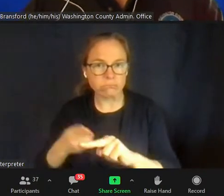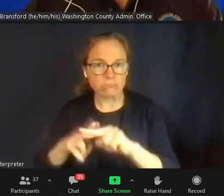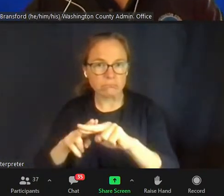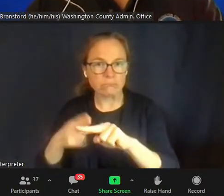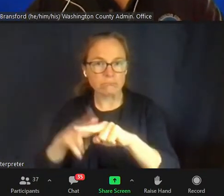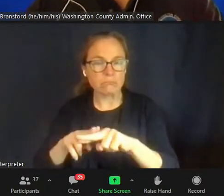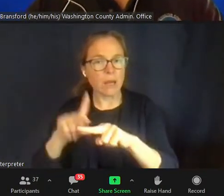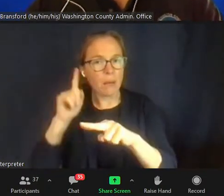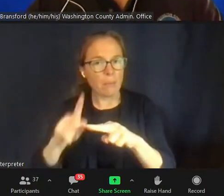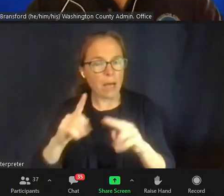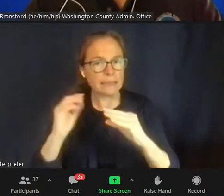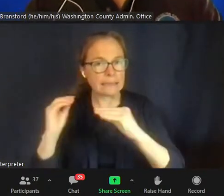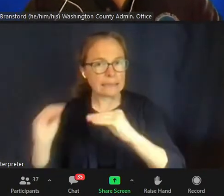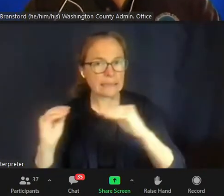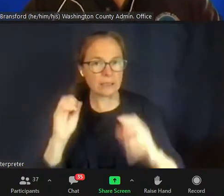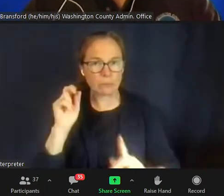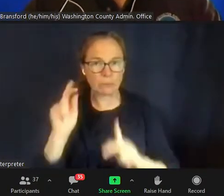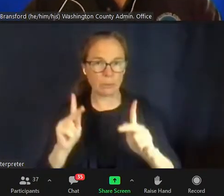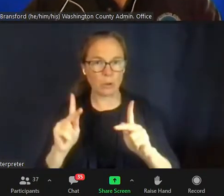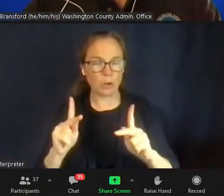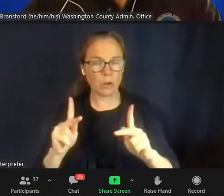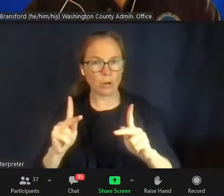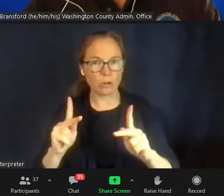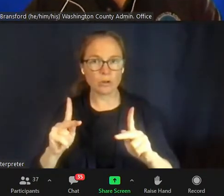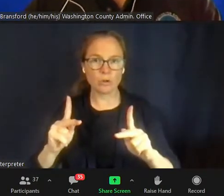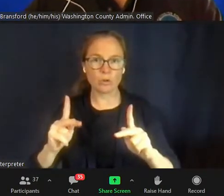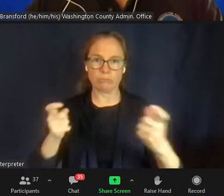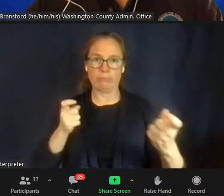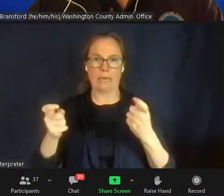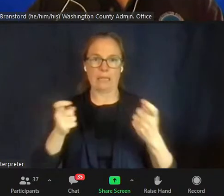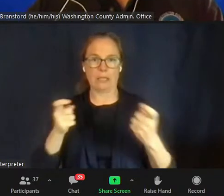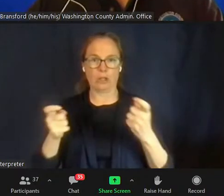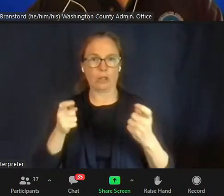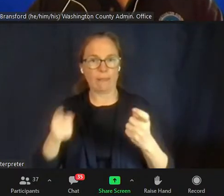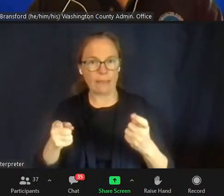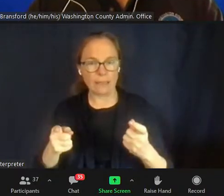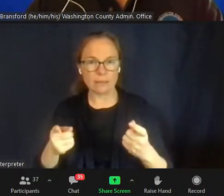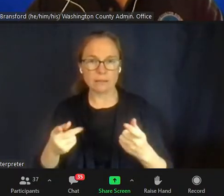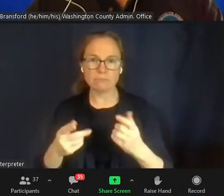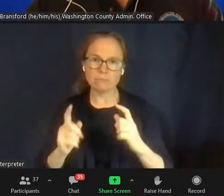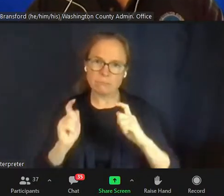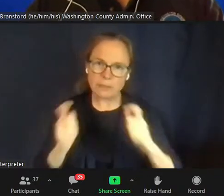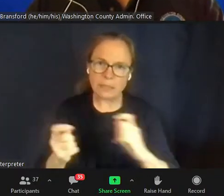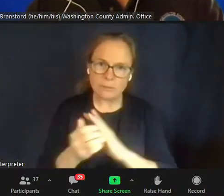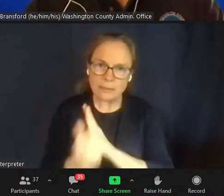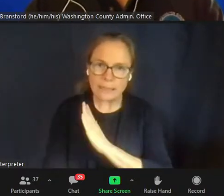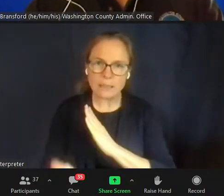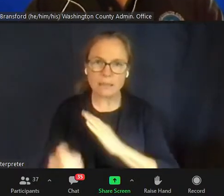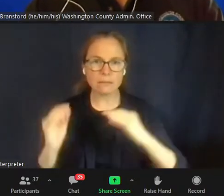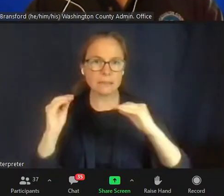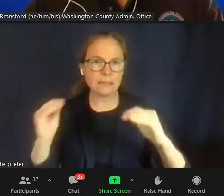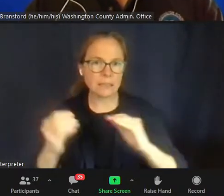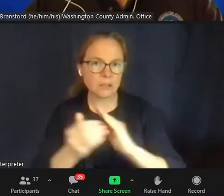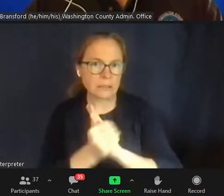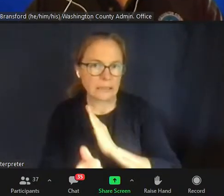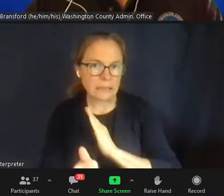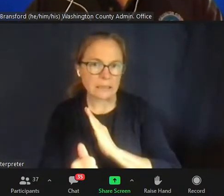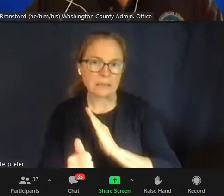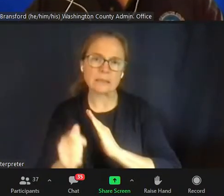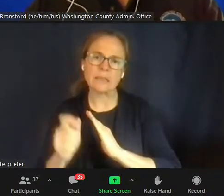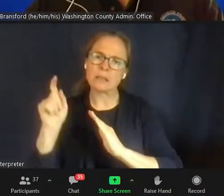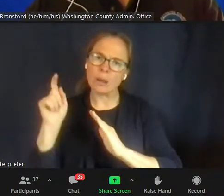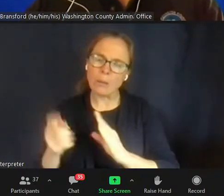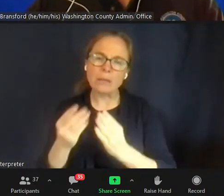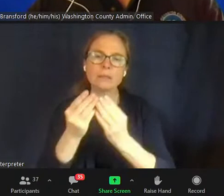with that with skill sets and with programs, we've only really solved issues for a very short